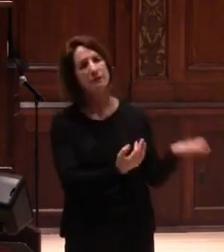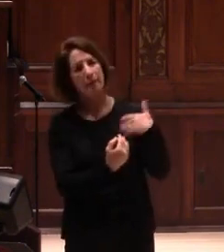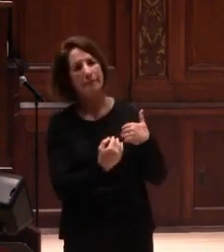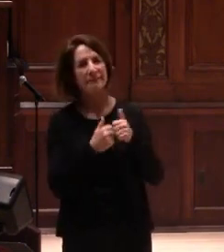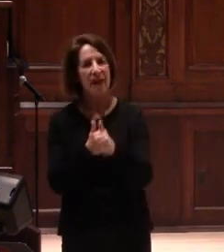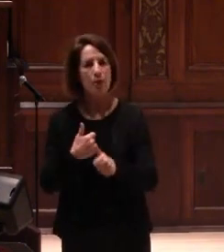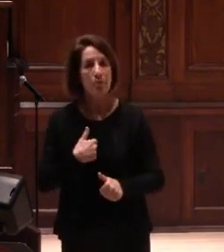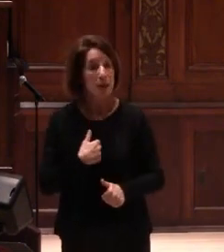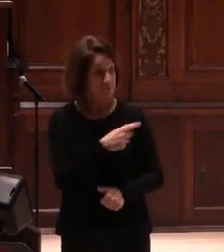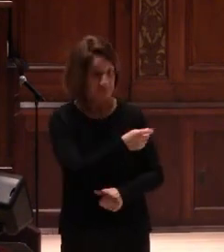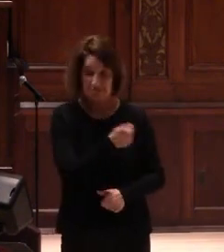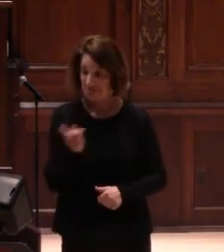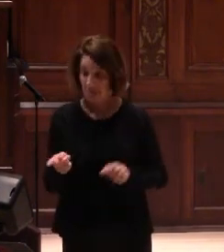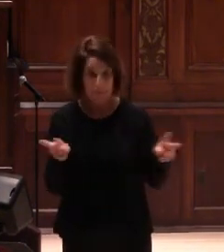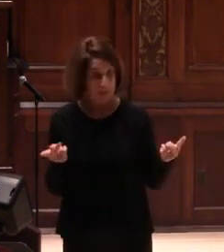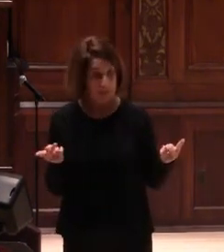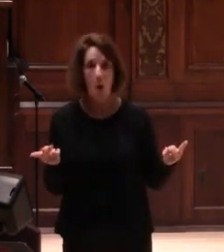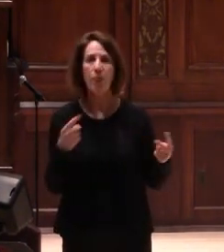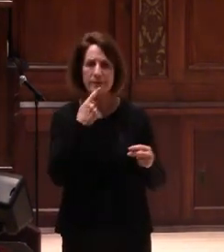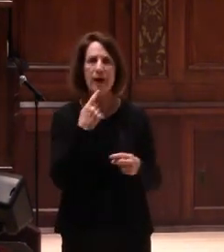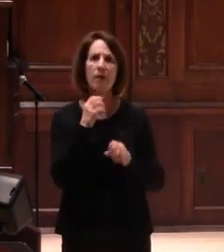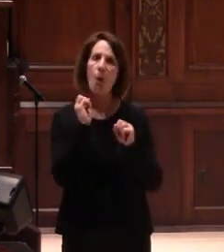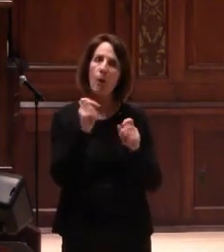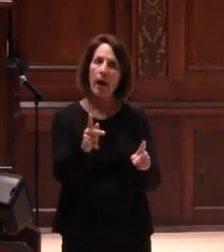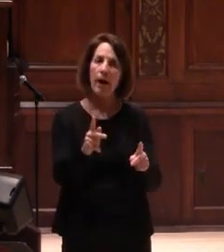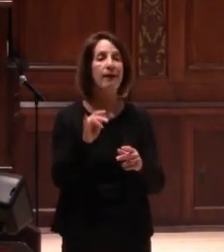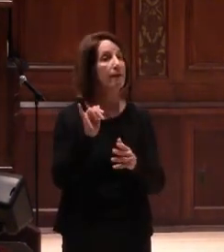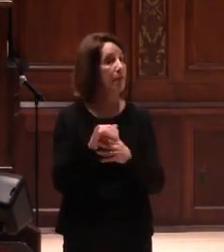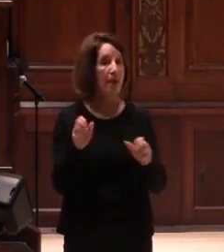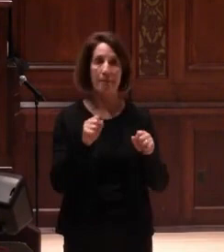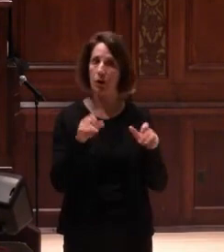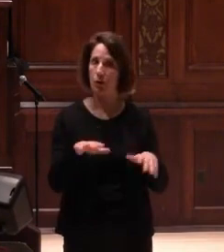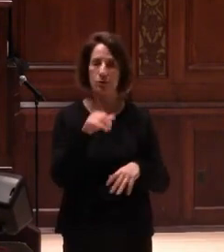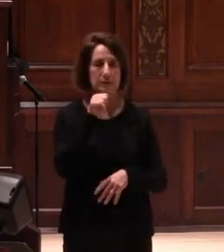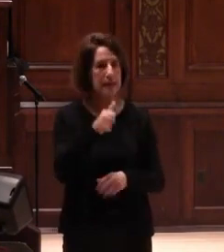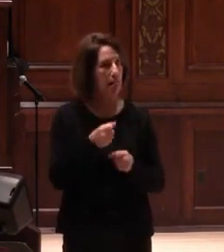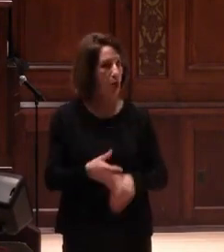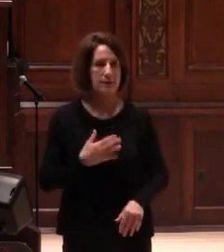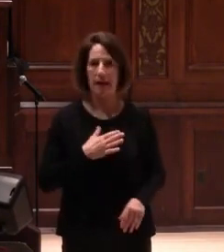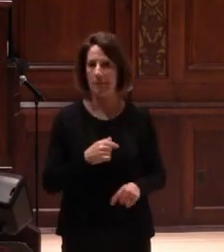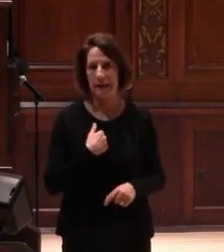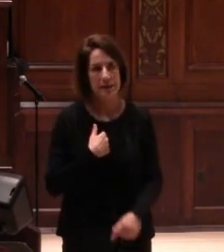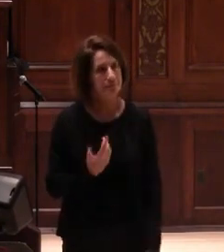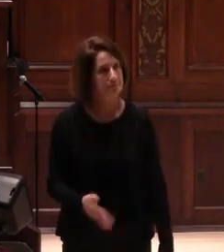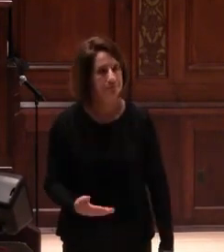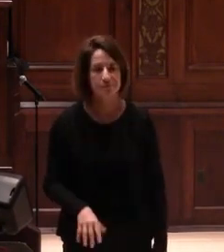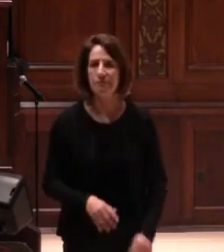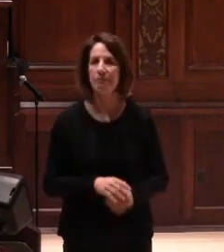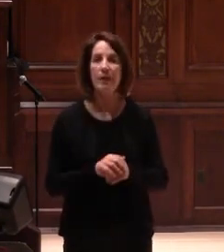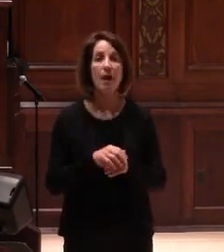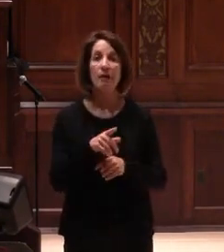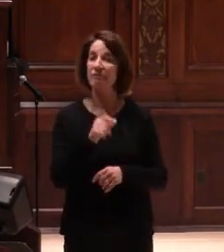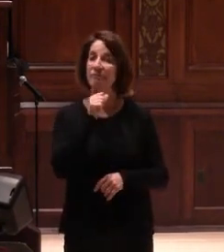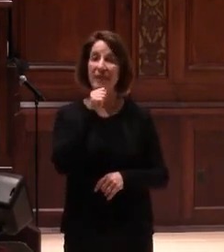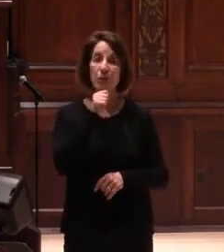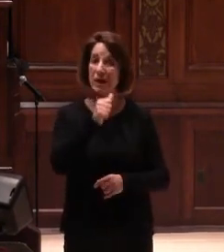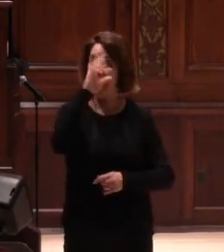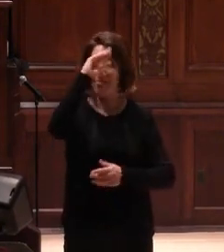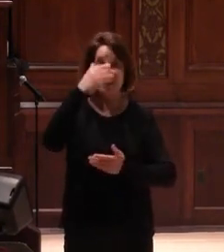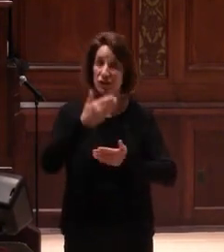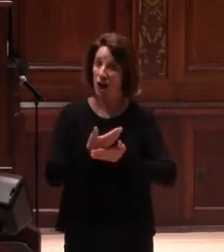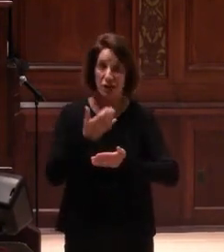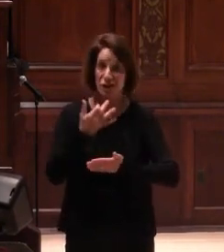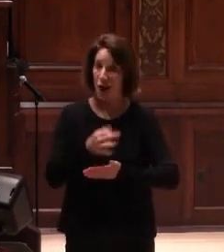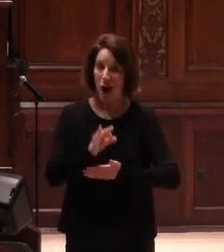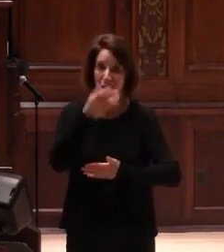And they said, "Okay." And that miracle is not lost on me. They were not the sons of God. They did not